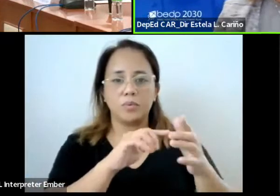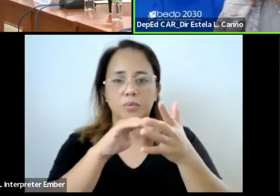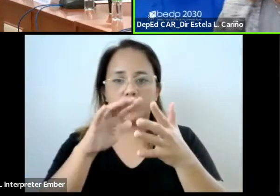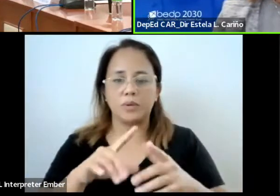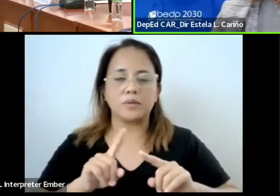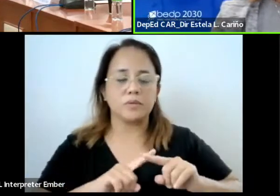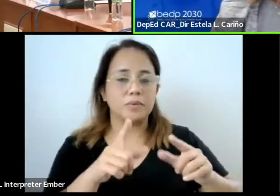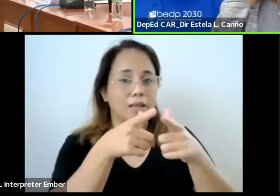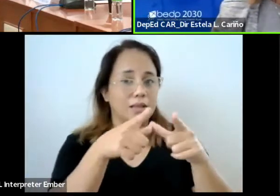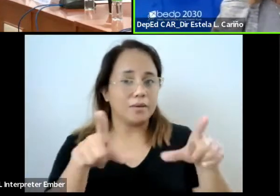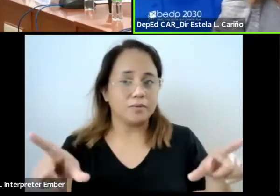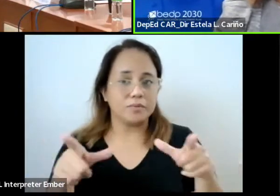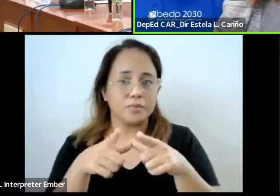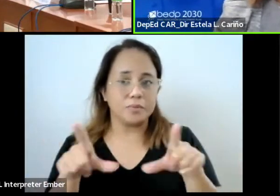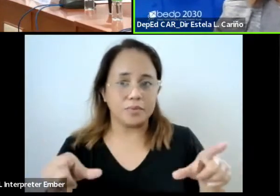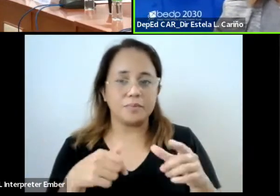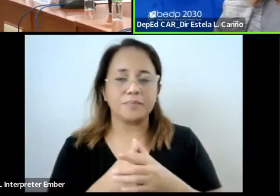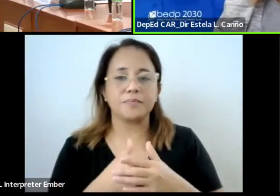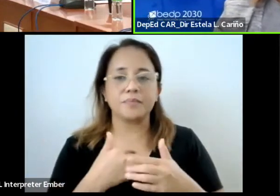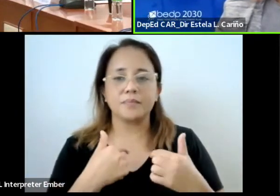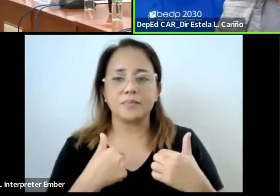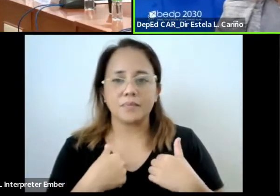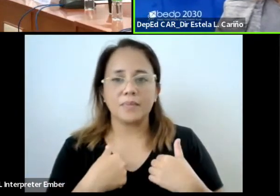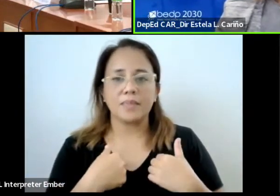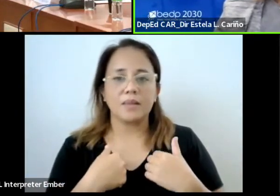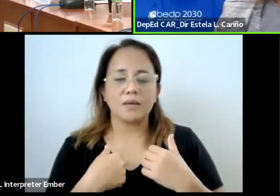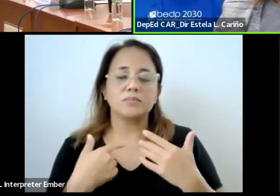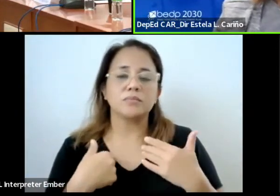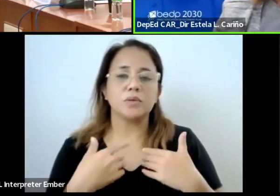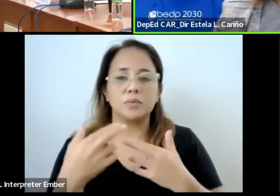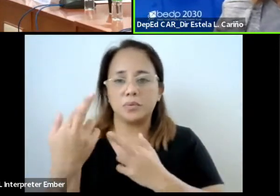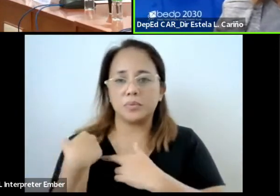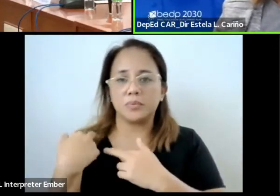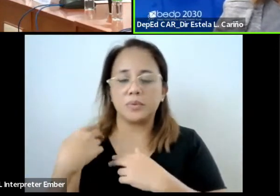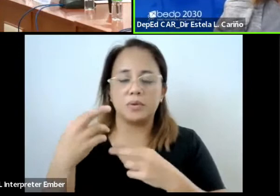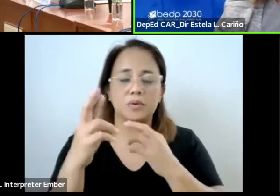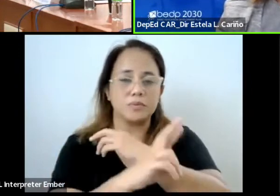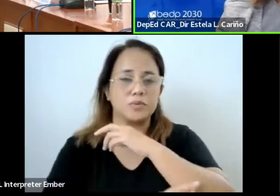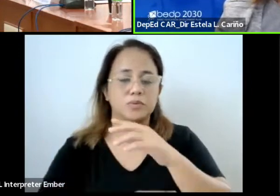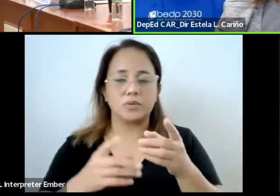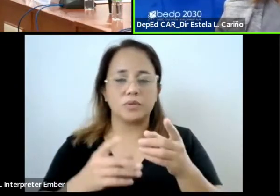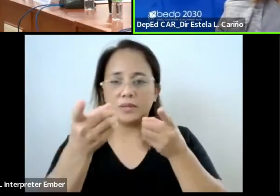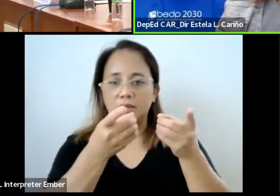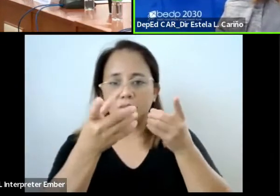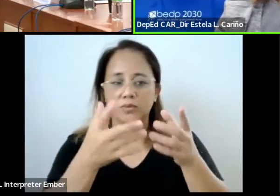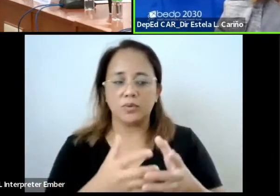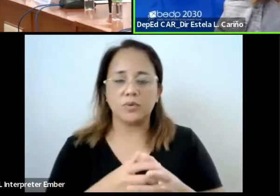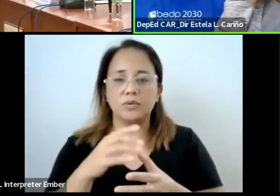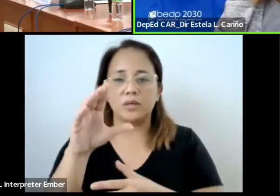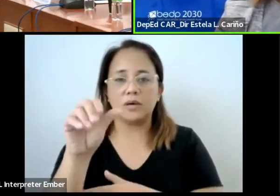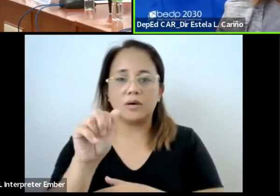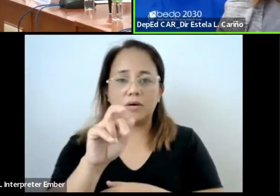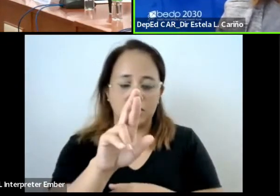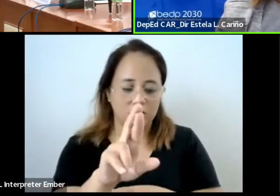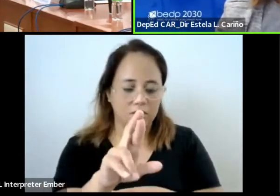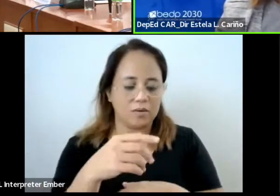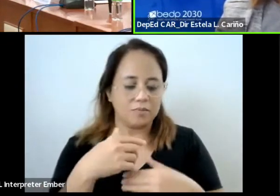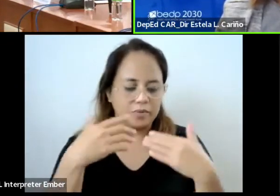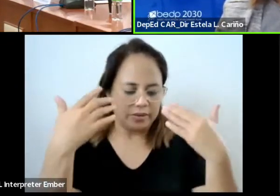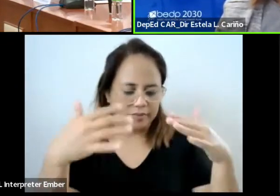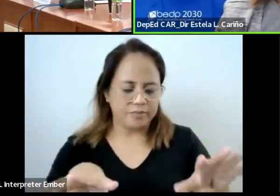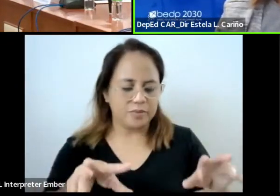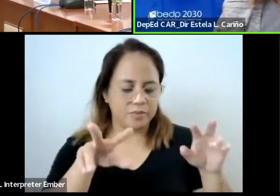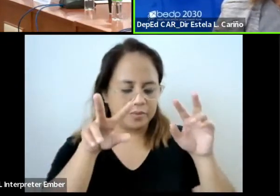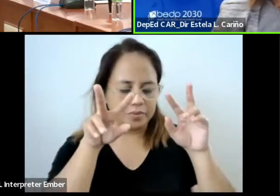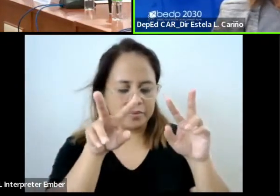different languages. And when I was assigned as the regional director of CAR as well as an SDS, I have seen the